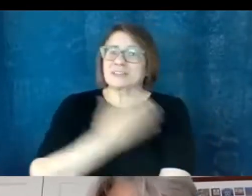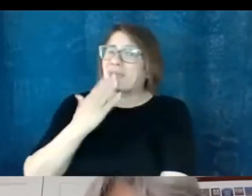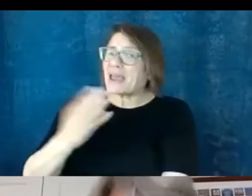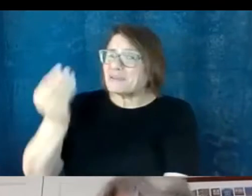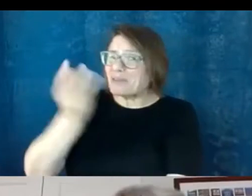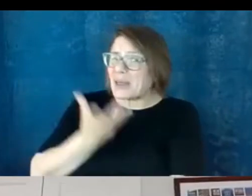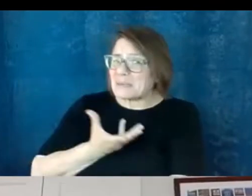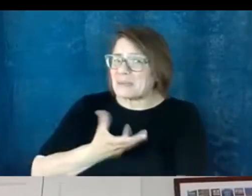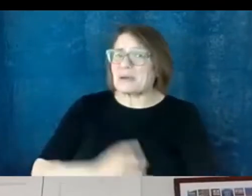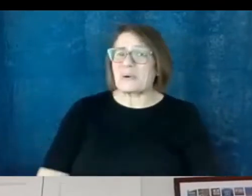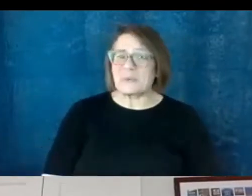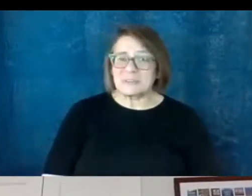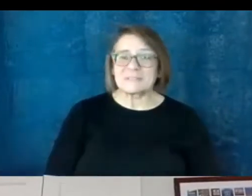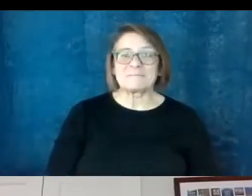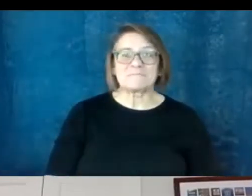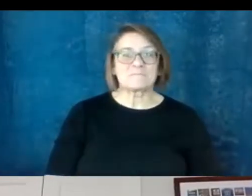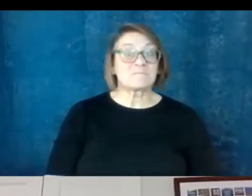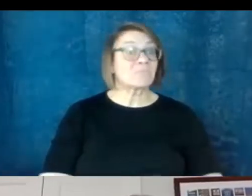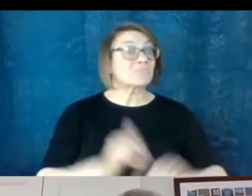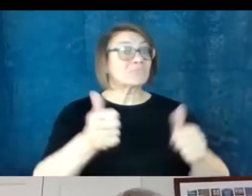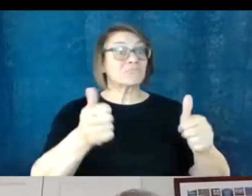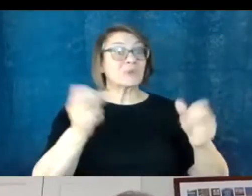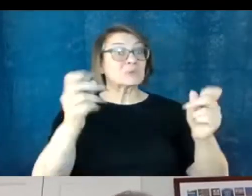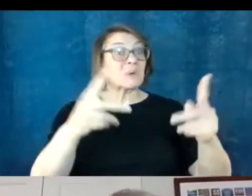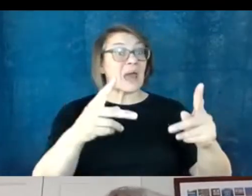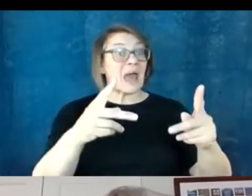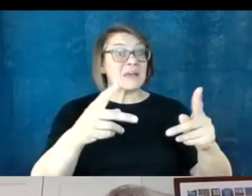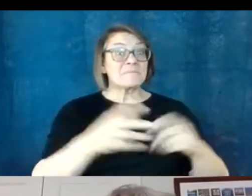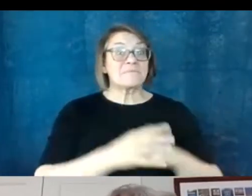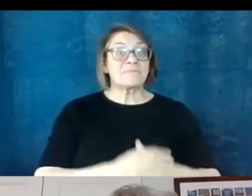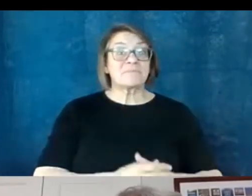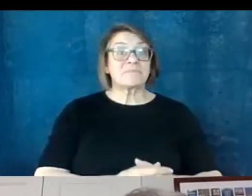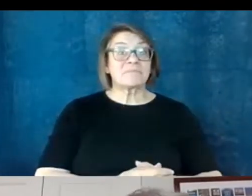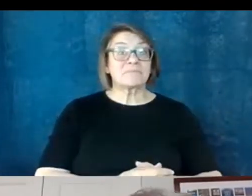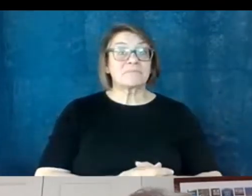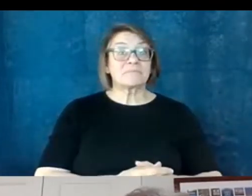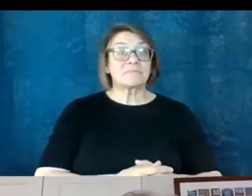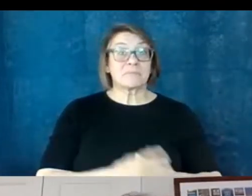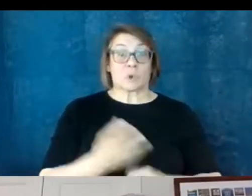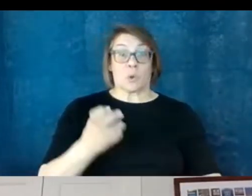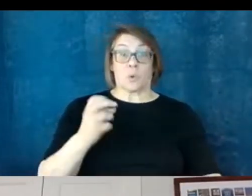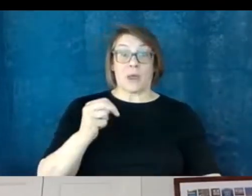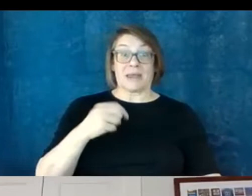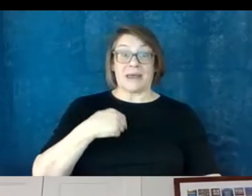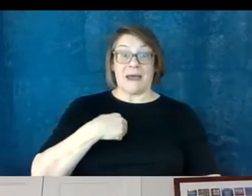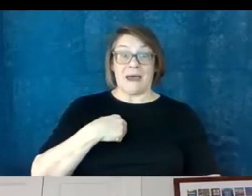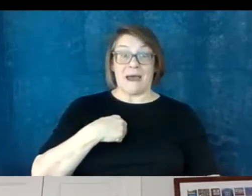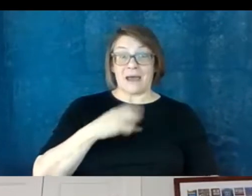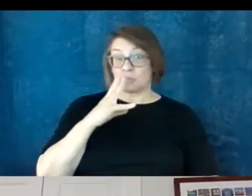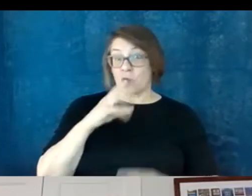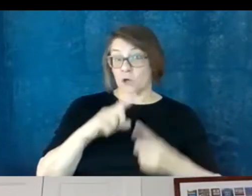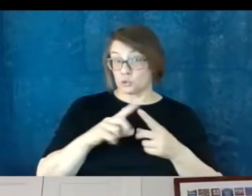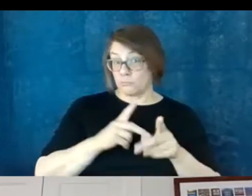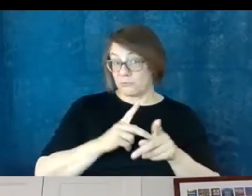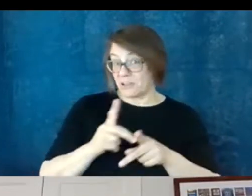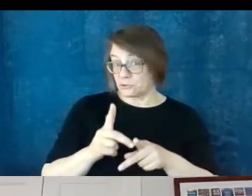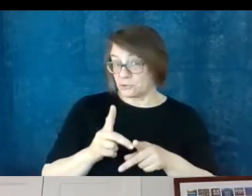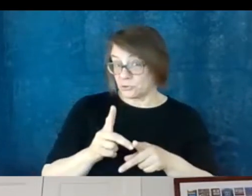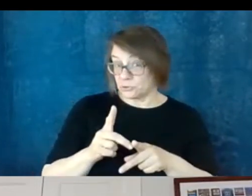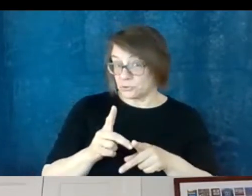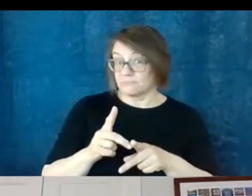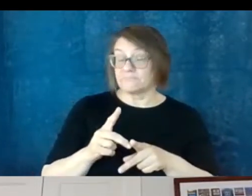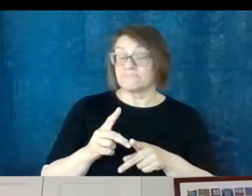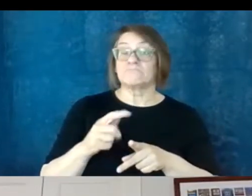you. No, that's okay. Okay. When I talk to professionals,